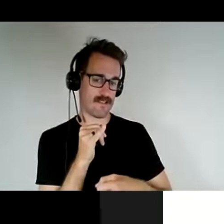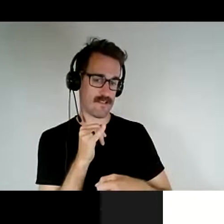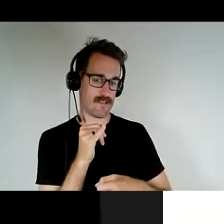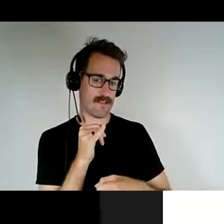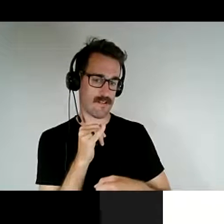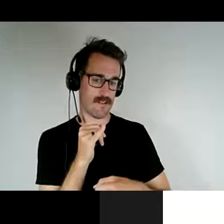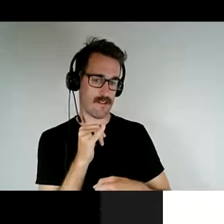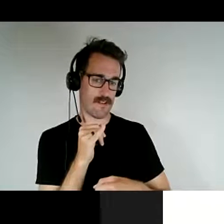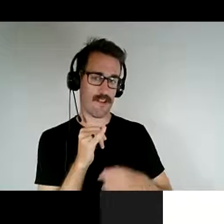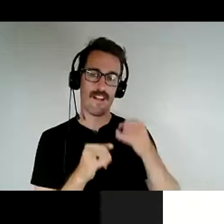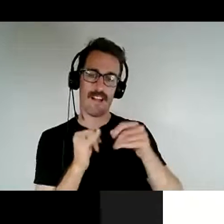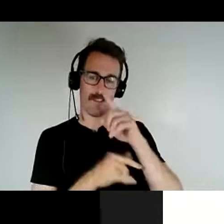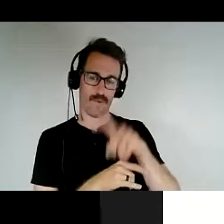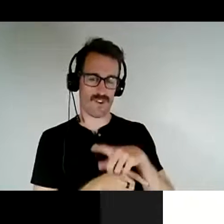questions is an evaluation question.